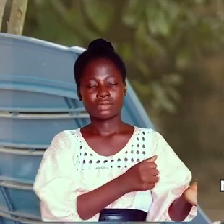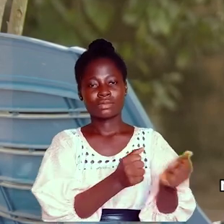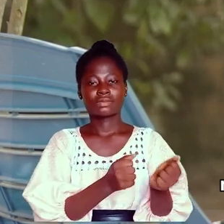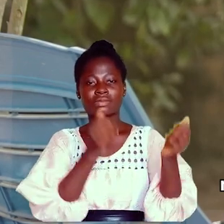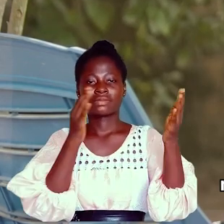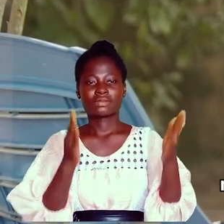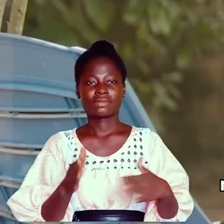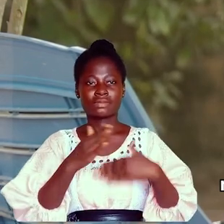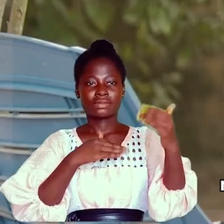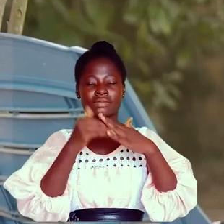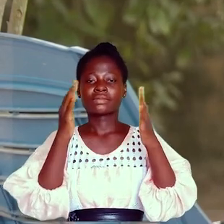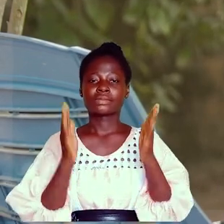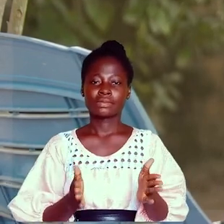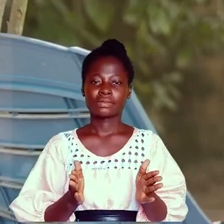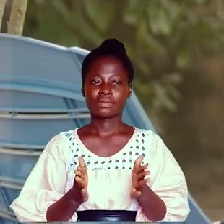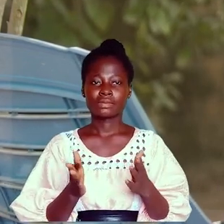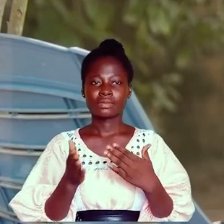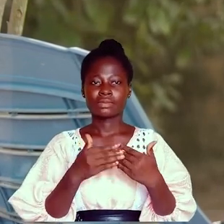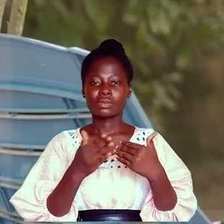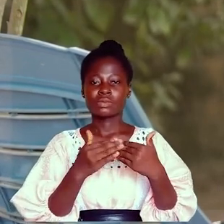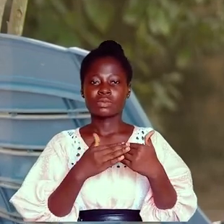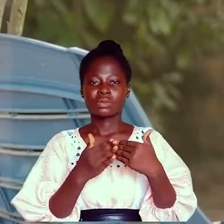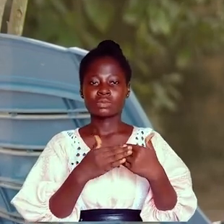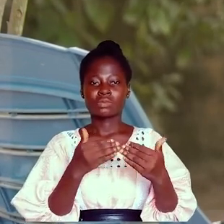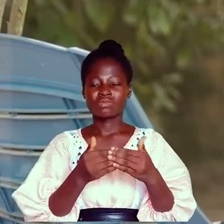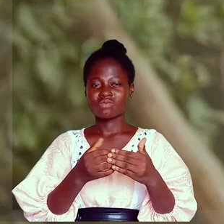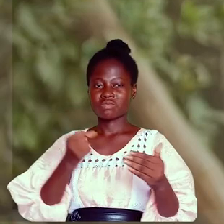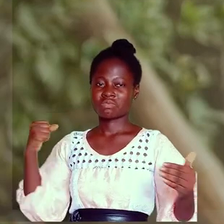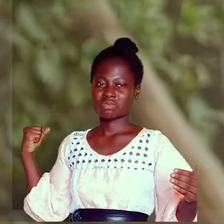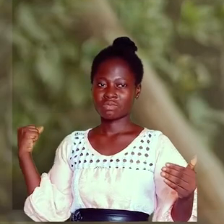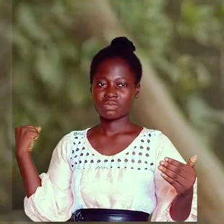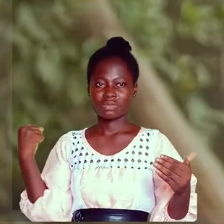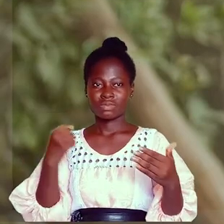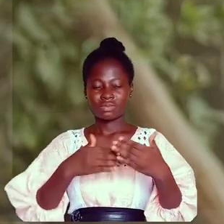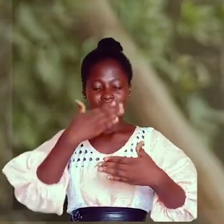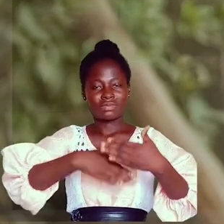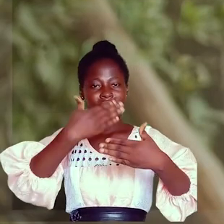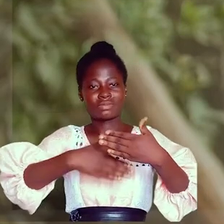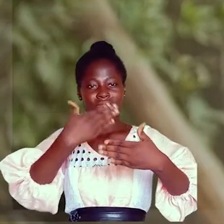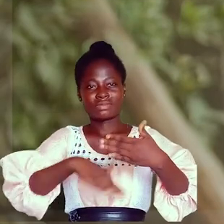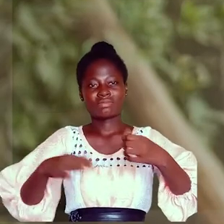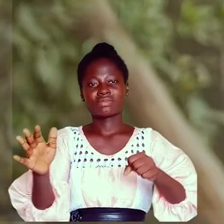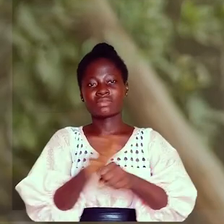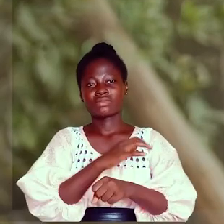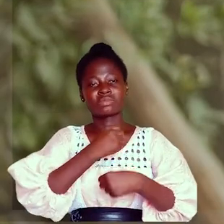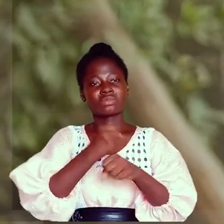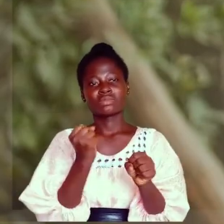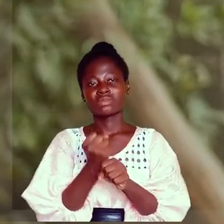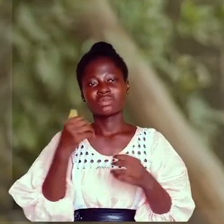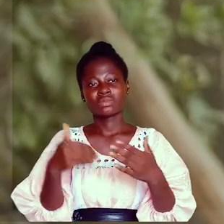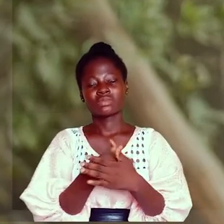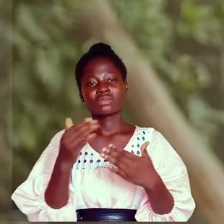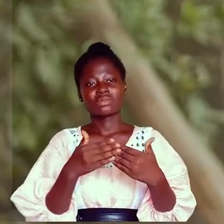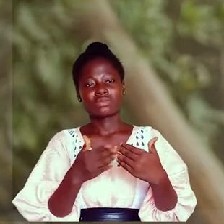with a mason and a carpenter. The carpenter removed the bedroom door and the mason sealed the space. They quickly